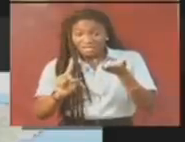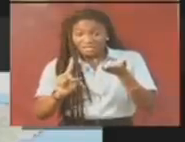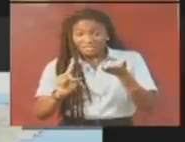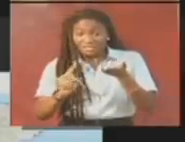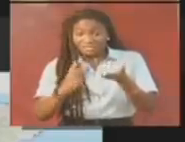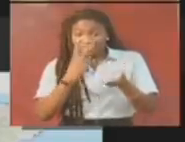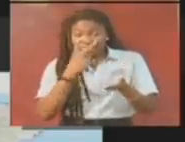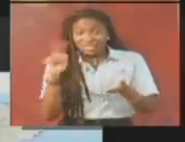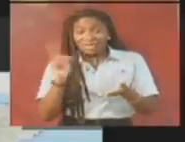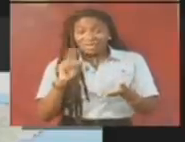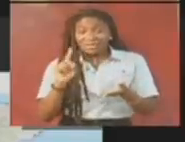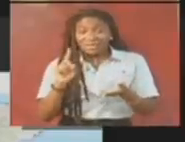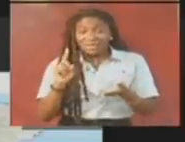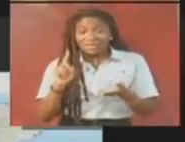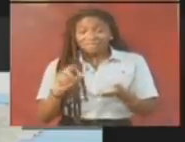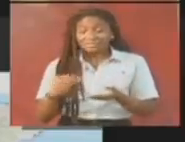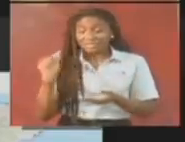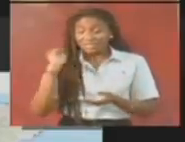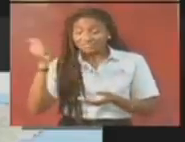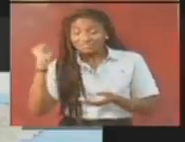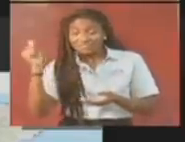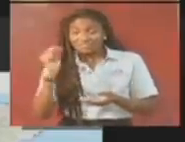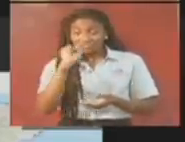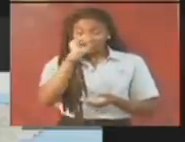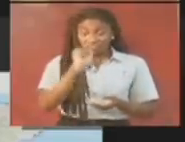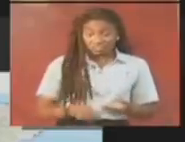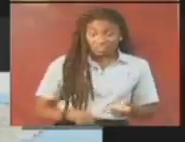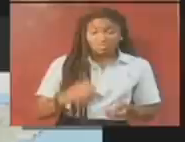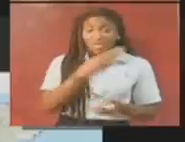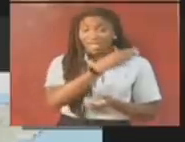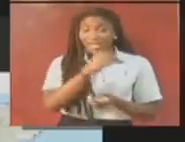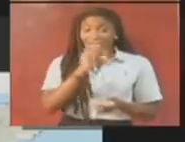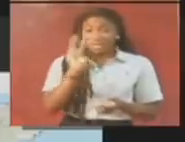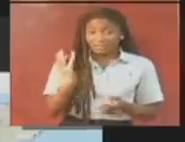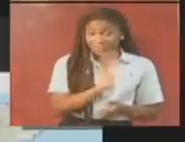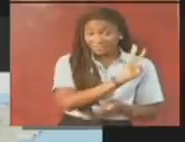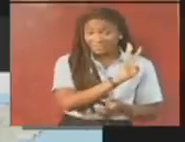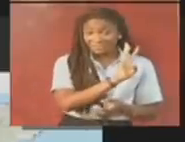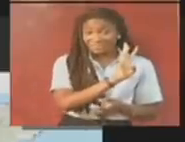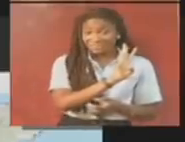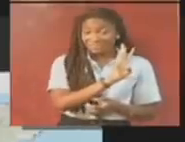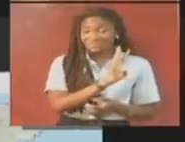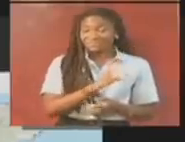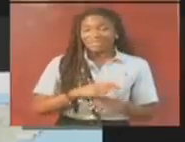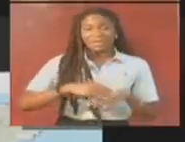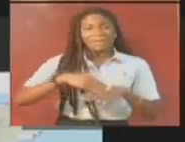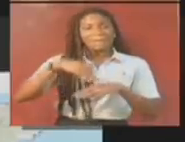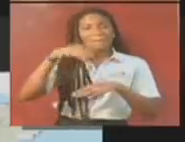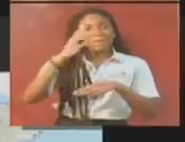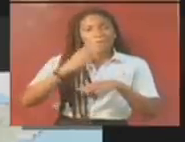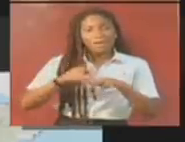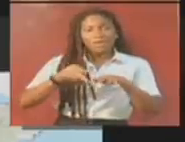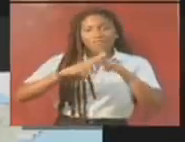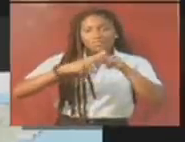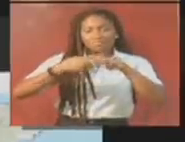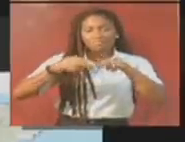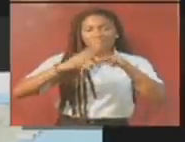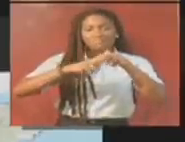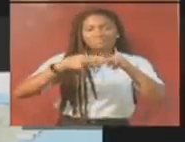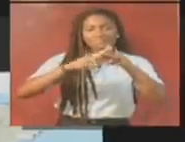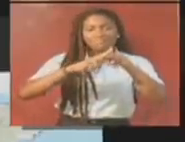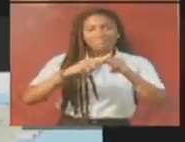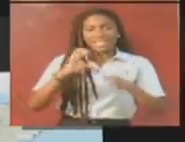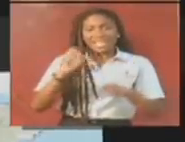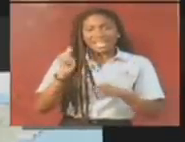counties St. George Central, East, West, and of course St. Patrick recording more and more cases, while County Carney